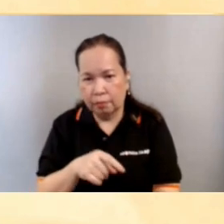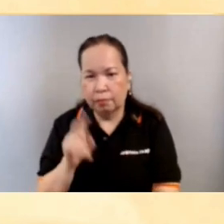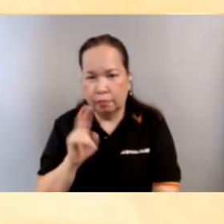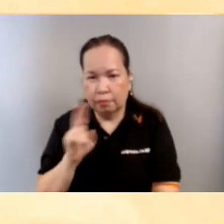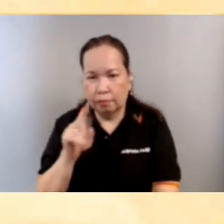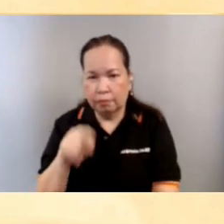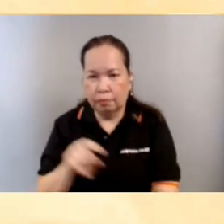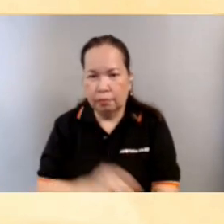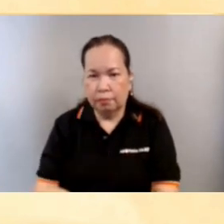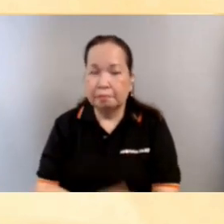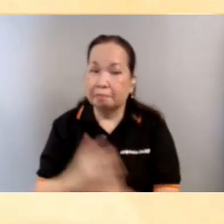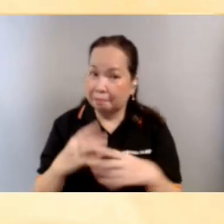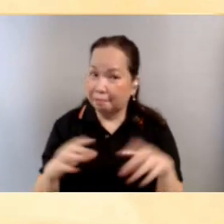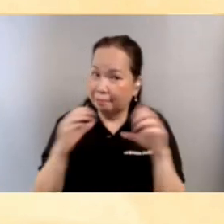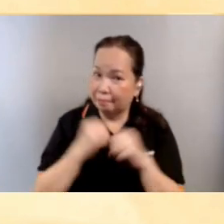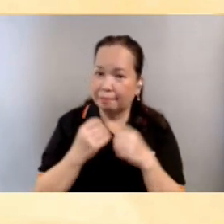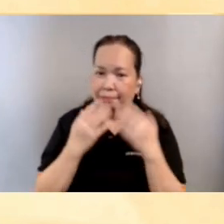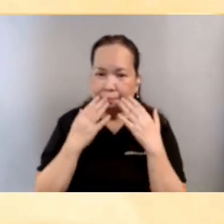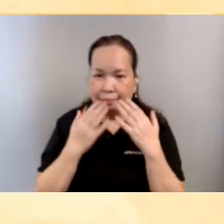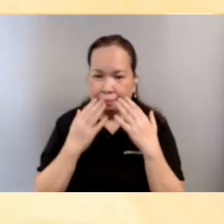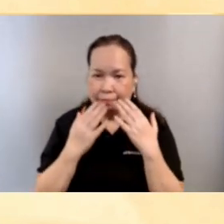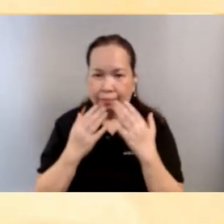utmost. I will end there, and thank you for.